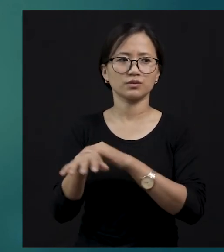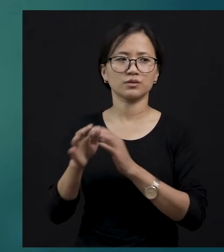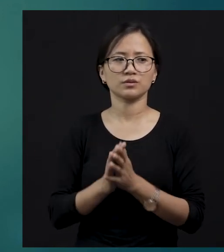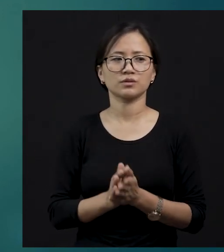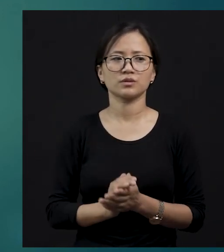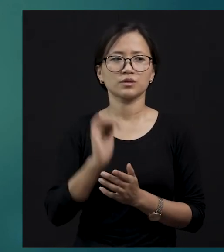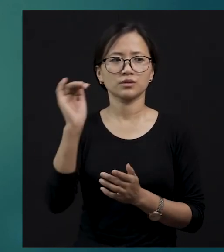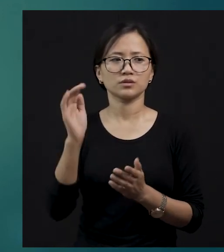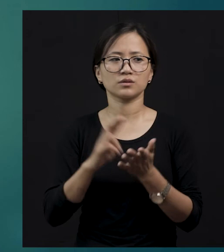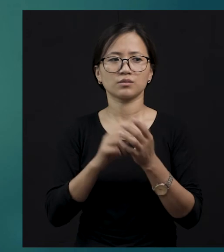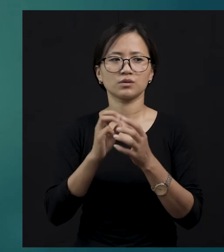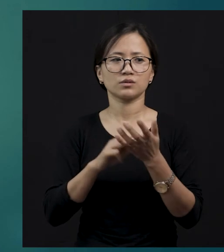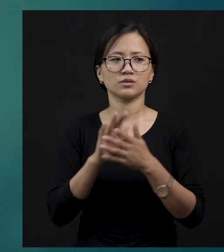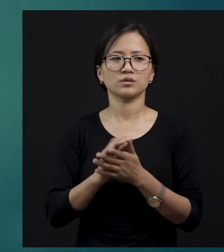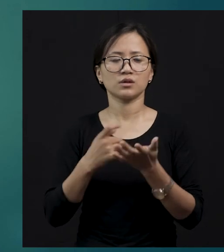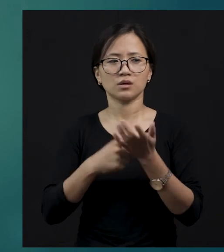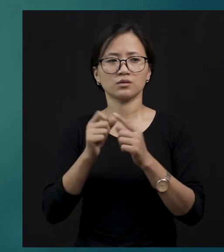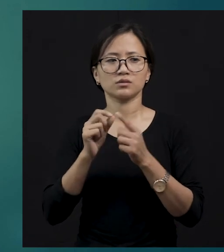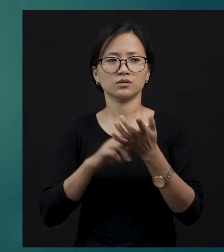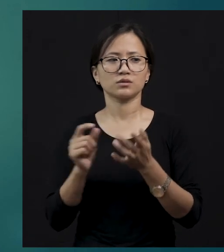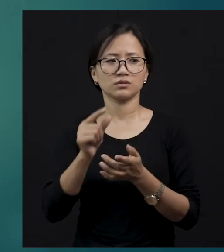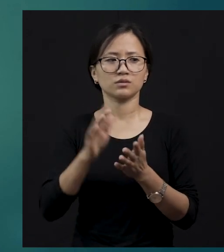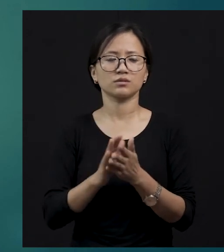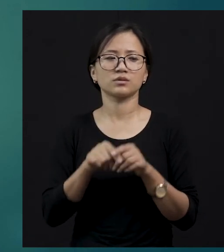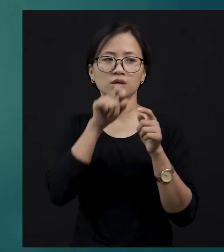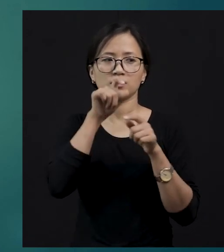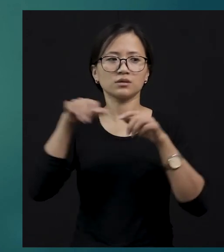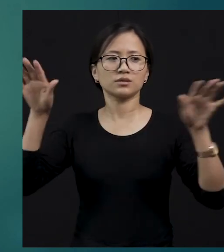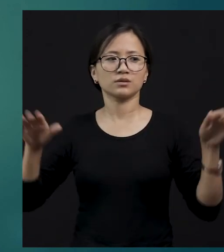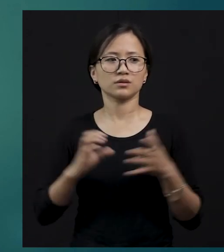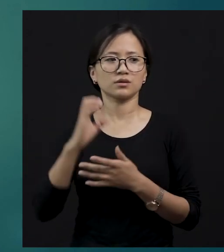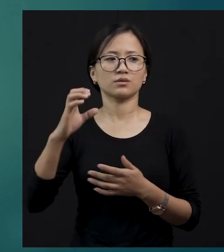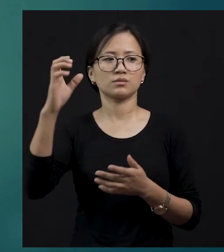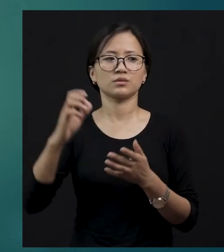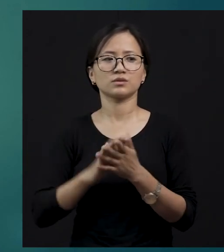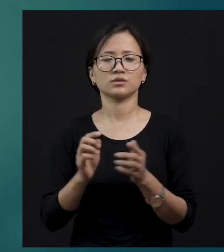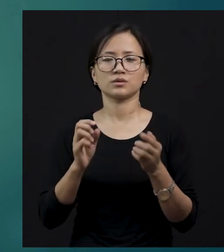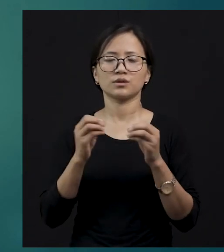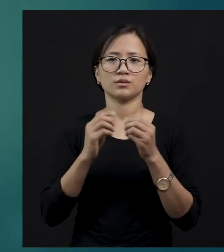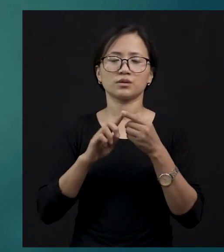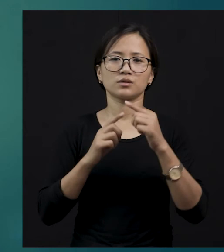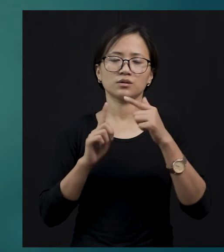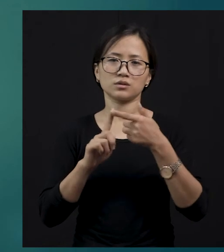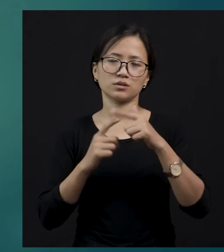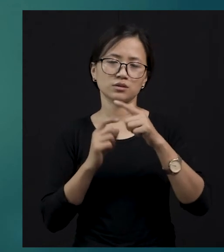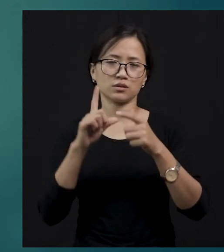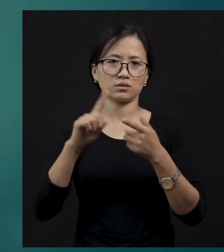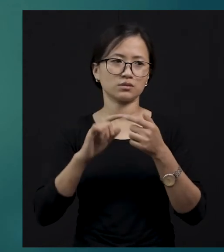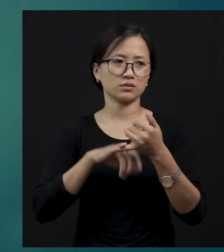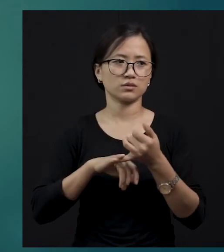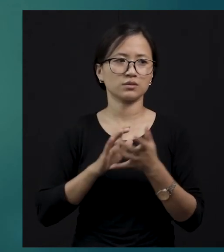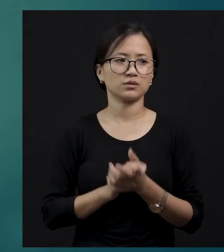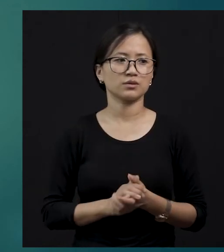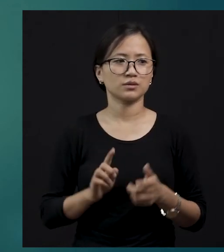the snakes, the mongooses, rodents, eagles, camels, beetles, etc. Those are some animals that we have discussed about.